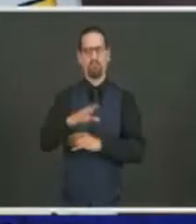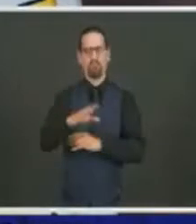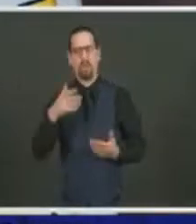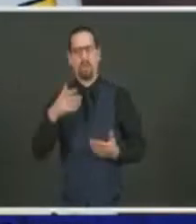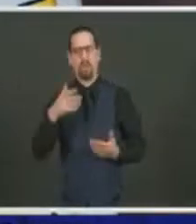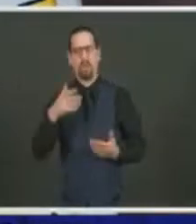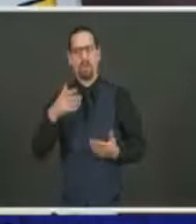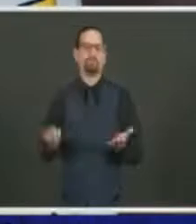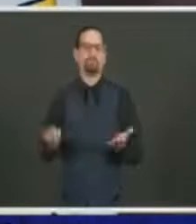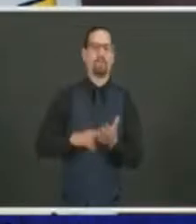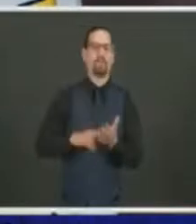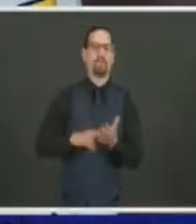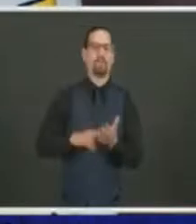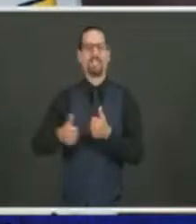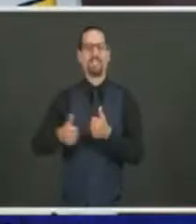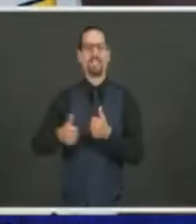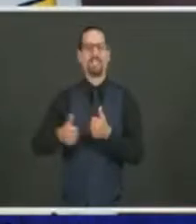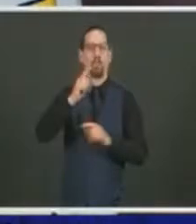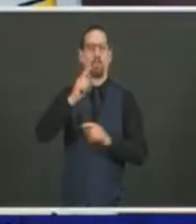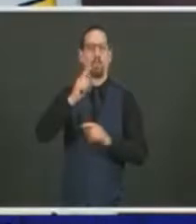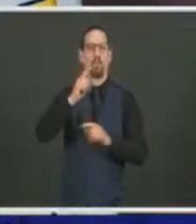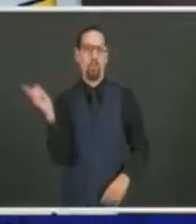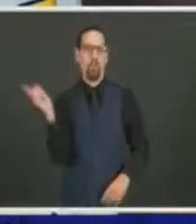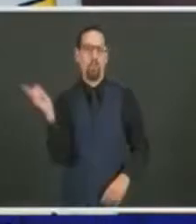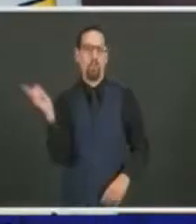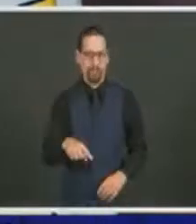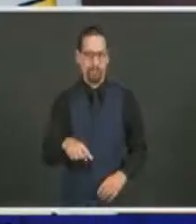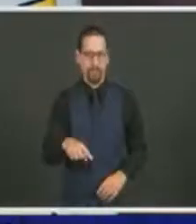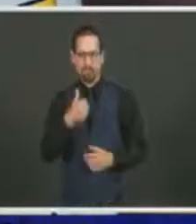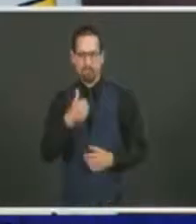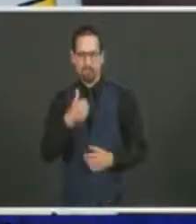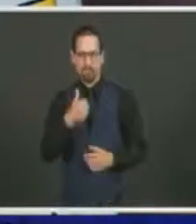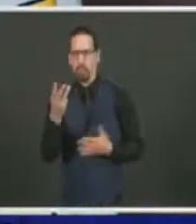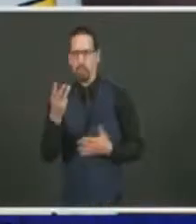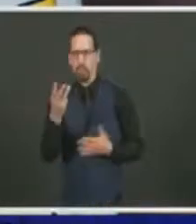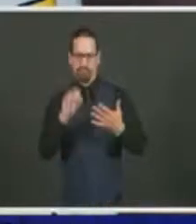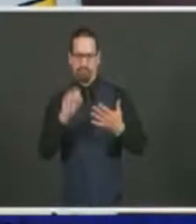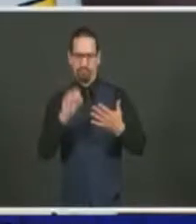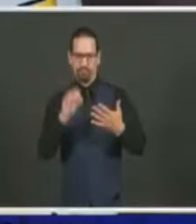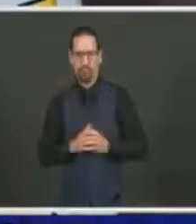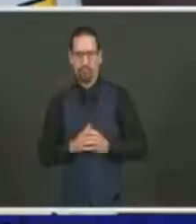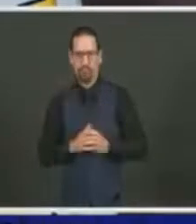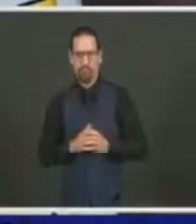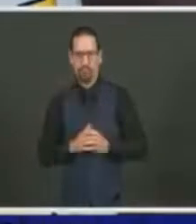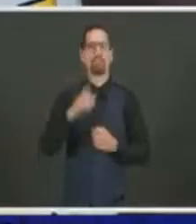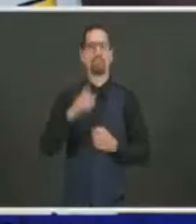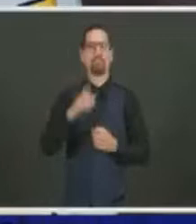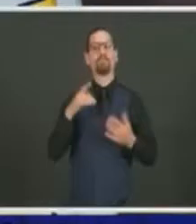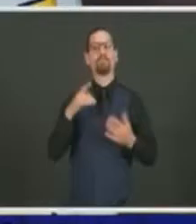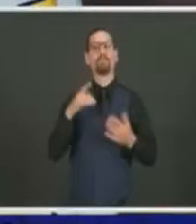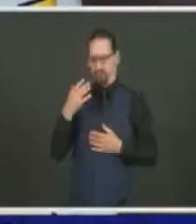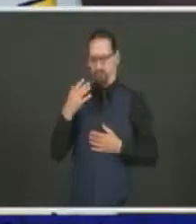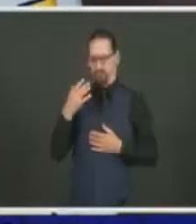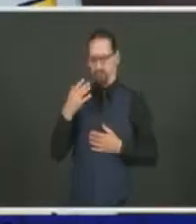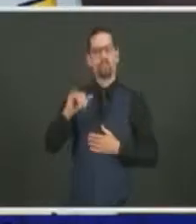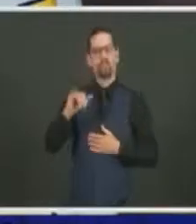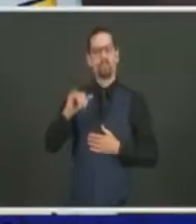executive orders that are currently set to expire on the 4th of July. And I won't be having a press conference on the